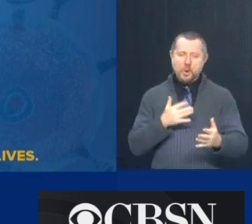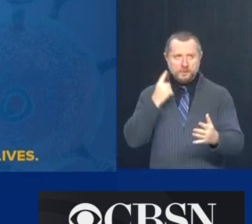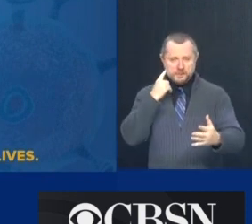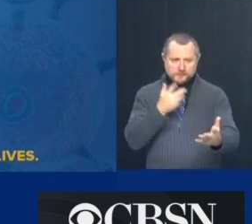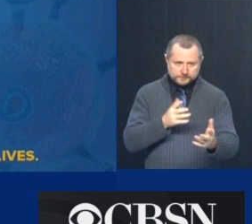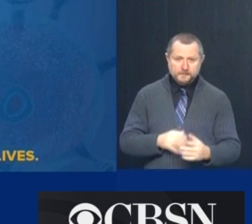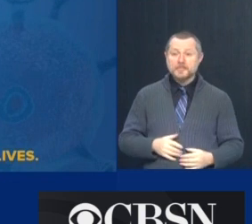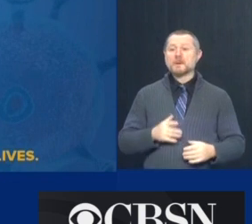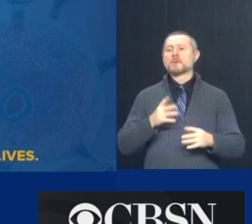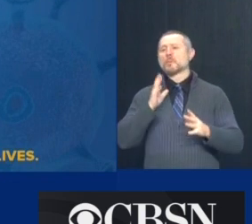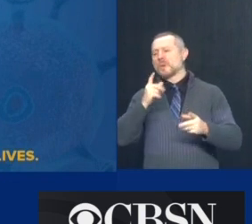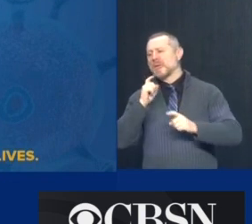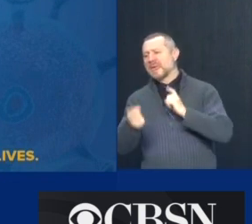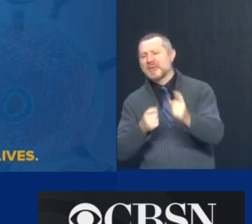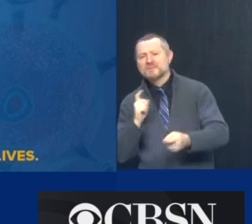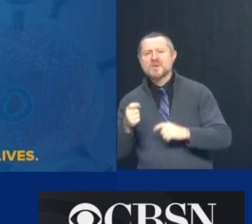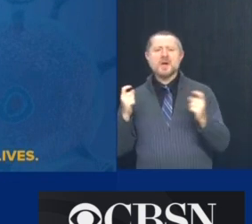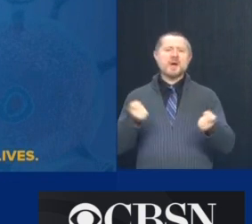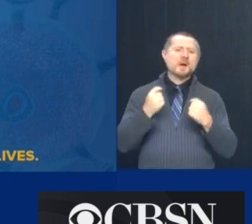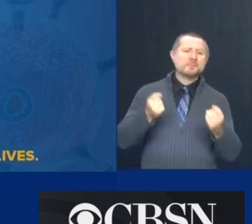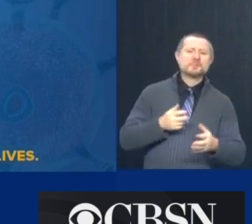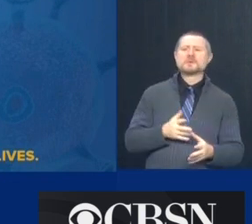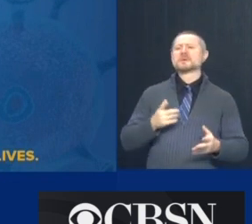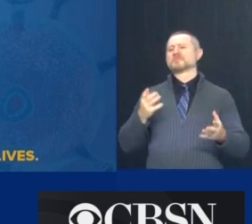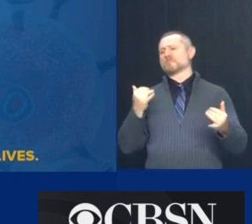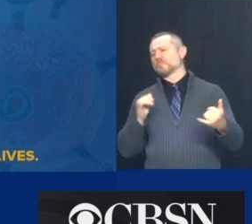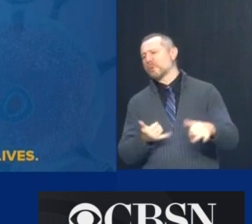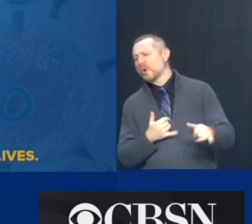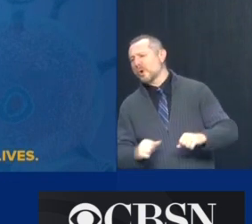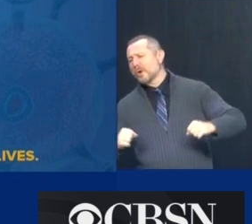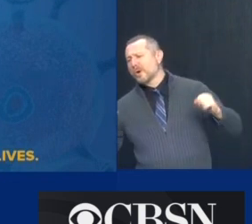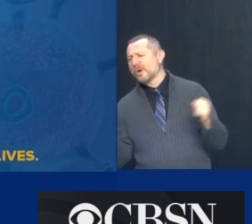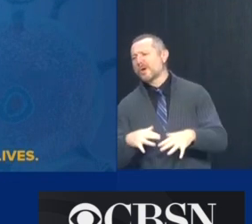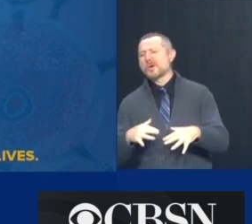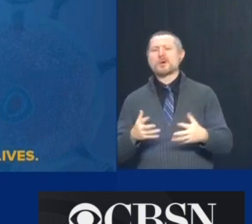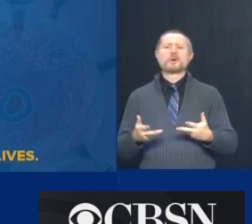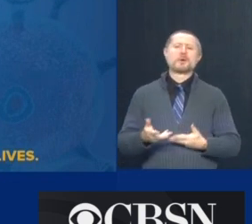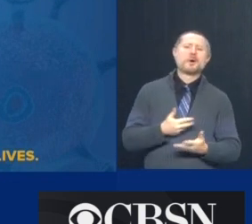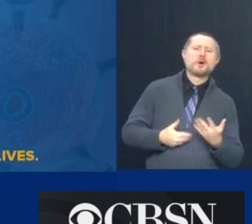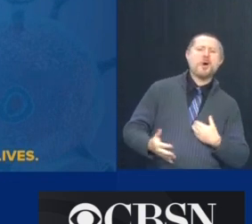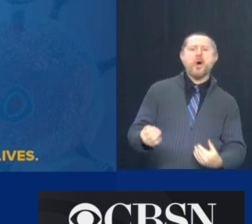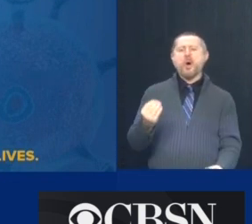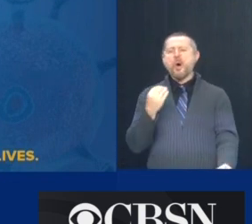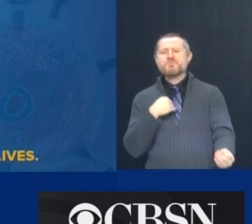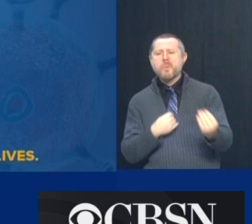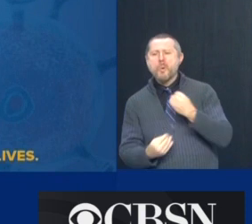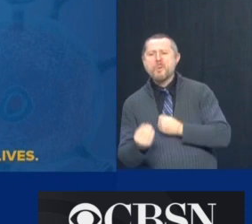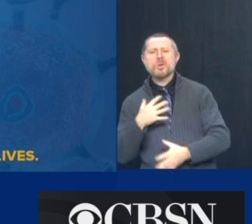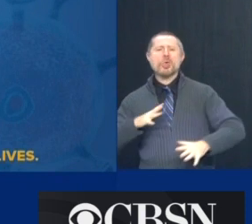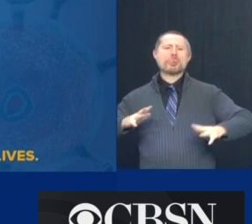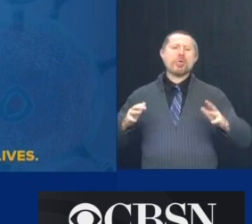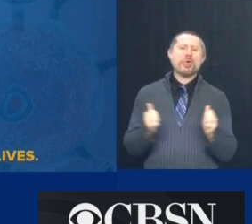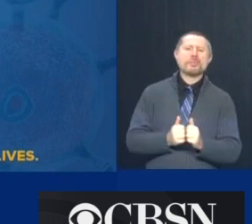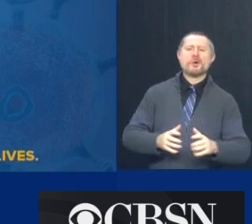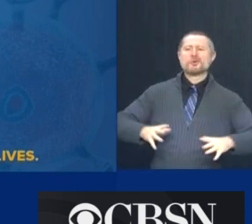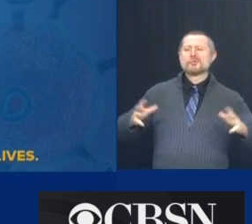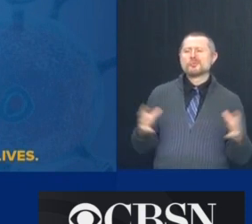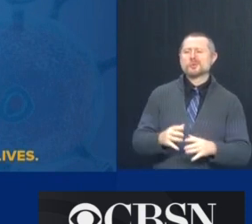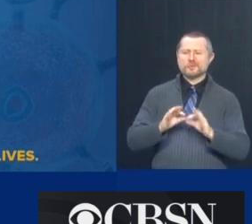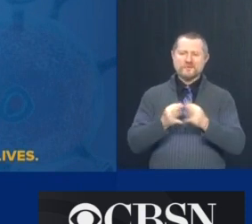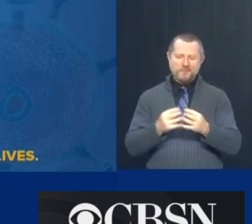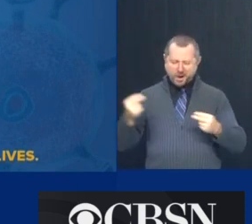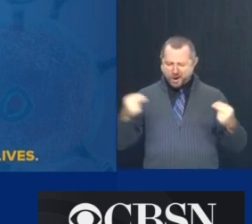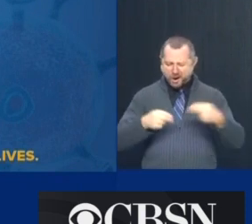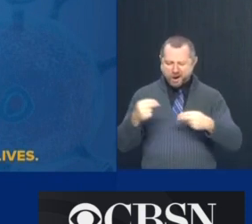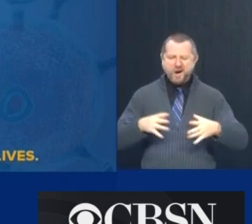do holiday celebrations. We're going to start to have meals together. The family's coming back together for the